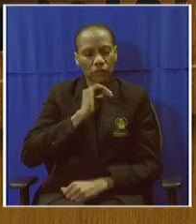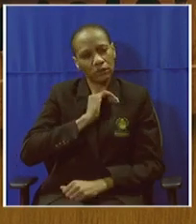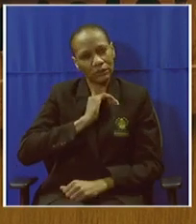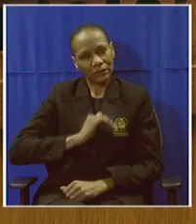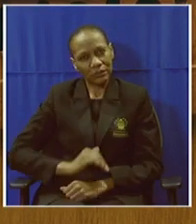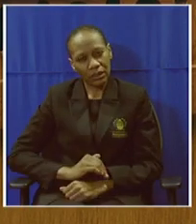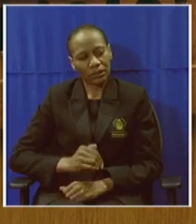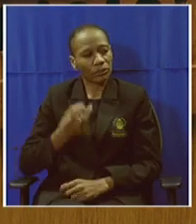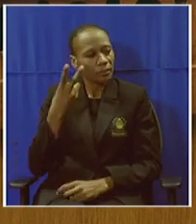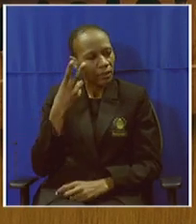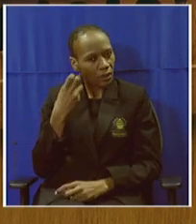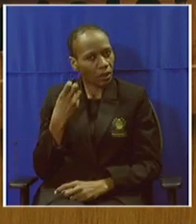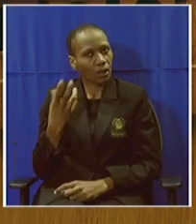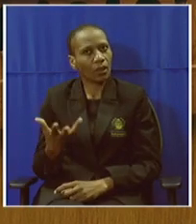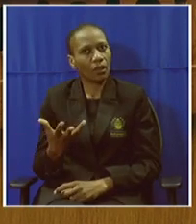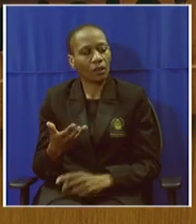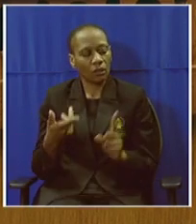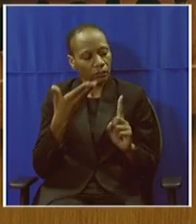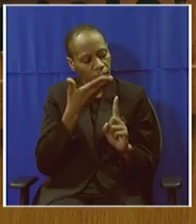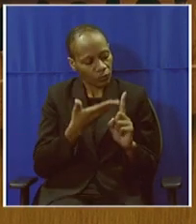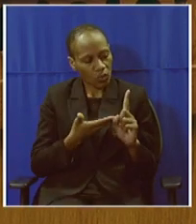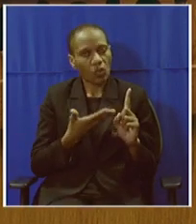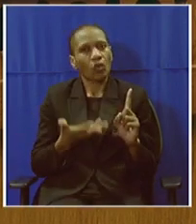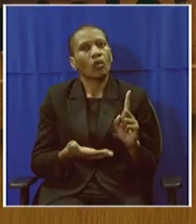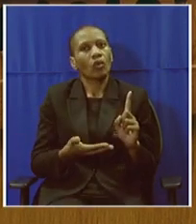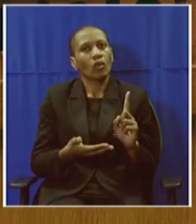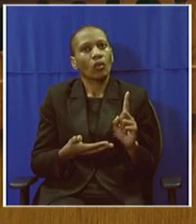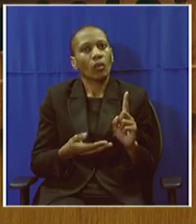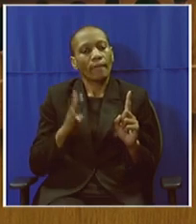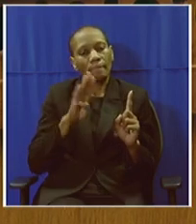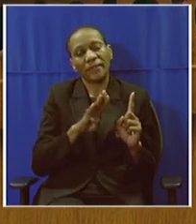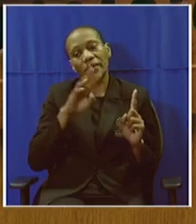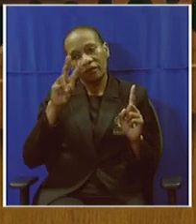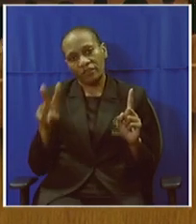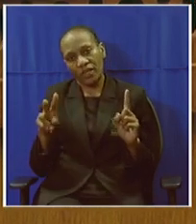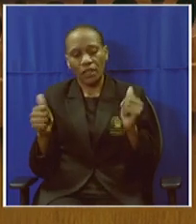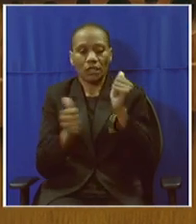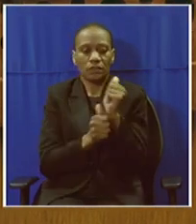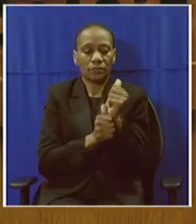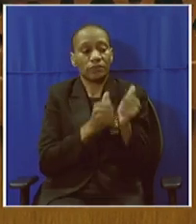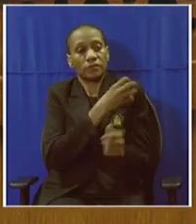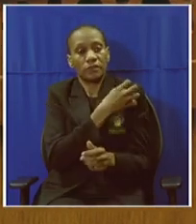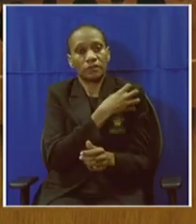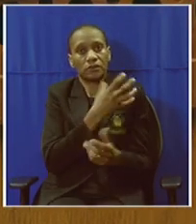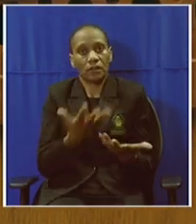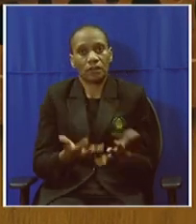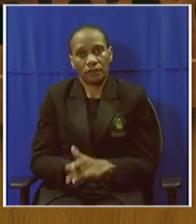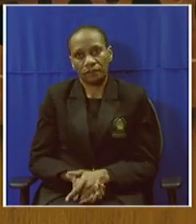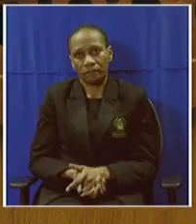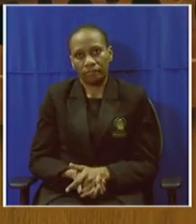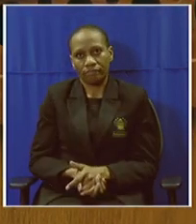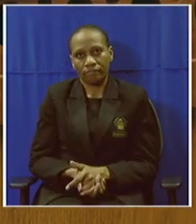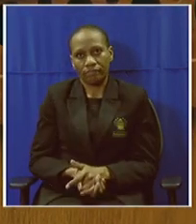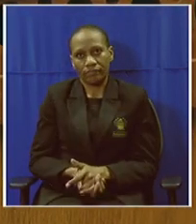outpouring of grief and the celebration of Comrade B.V., the Deputy Minister, life when it